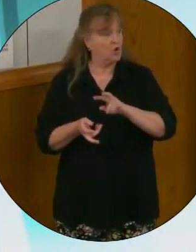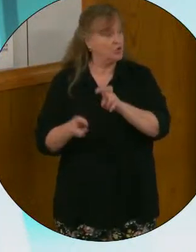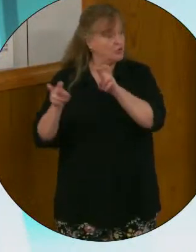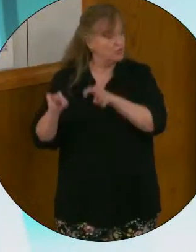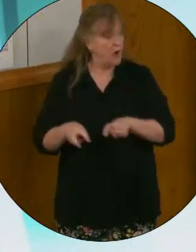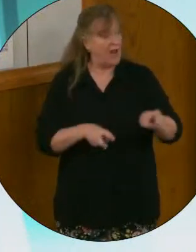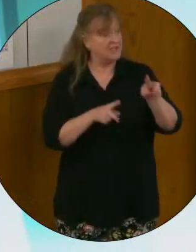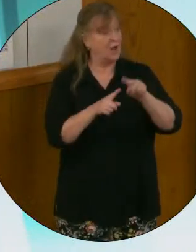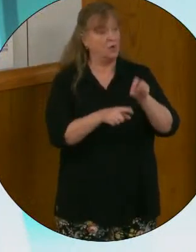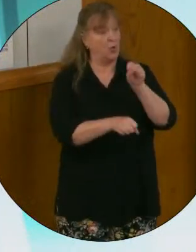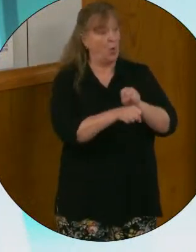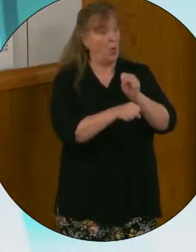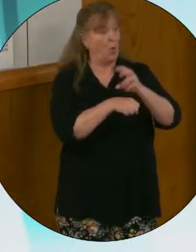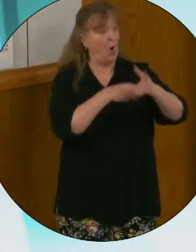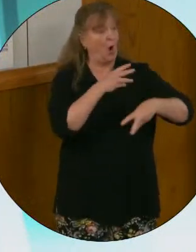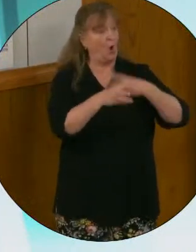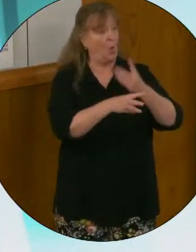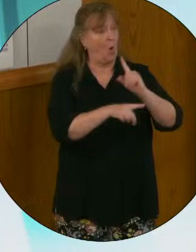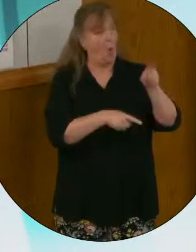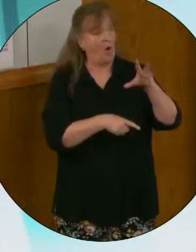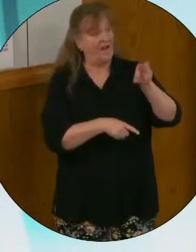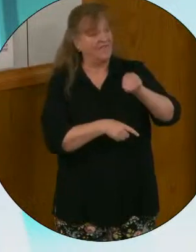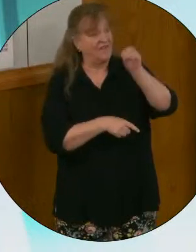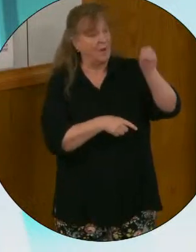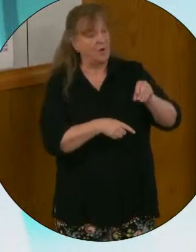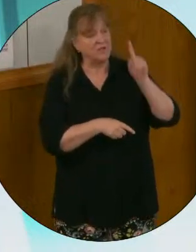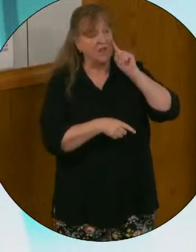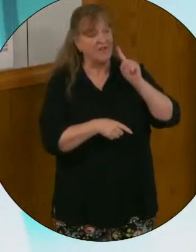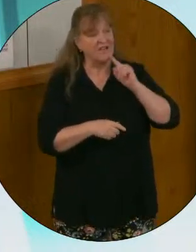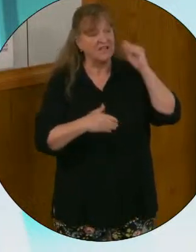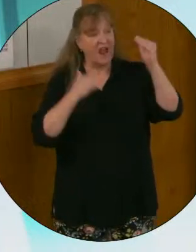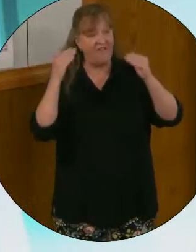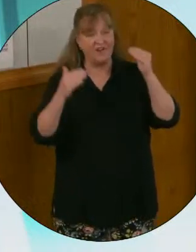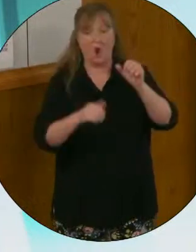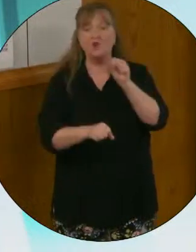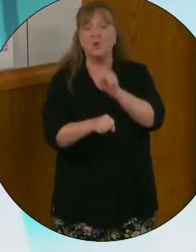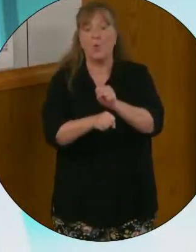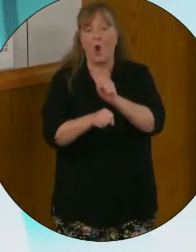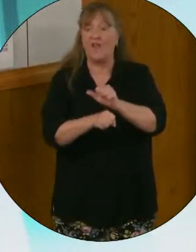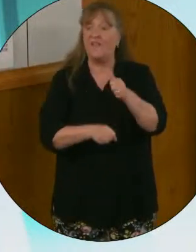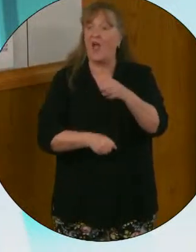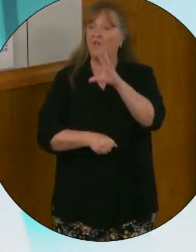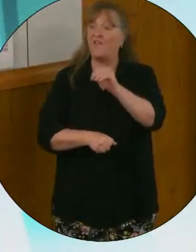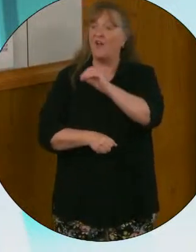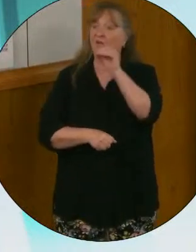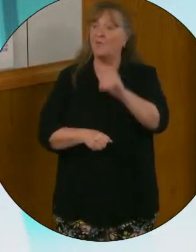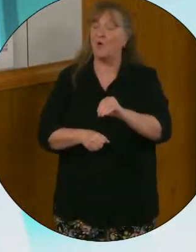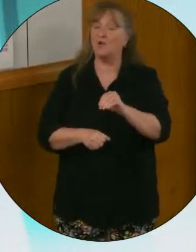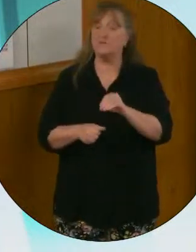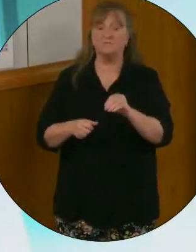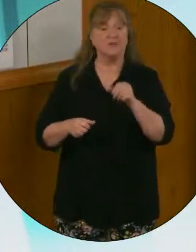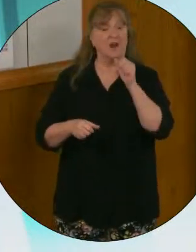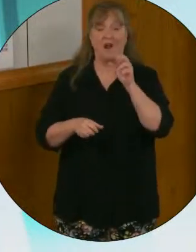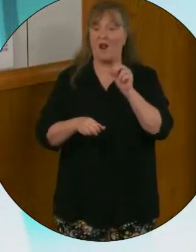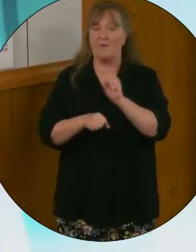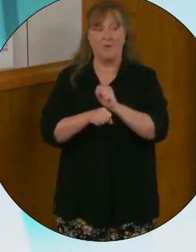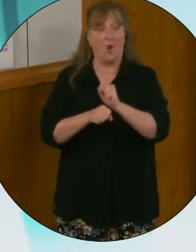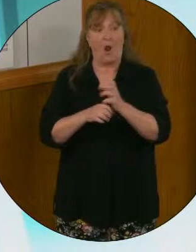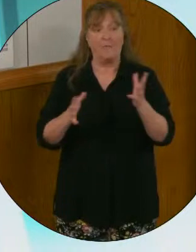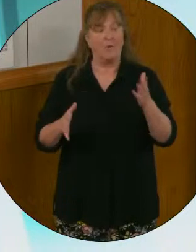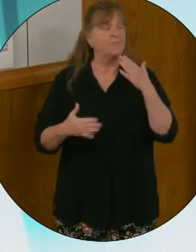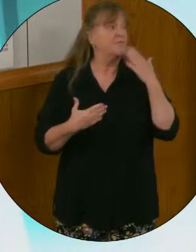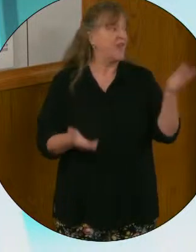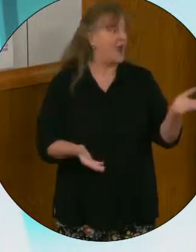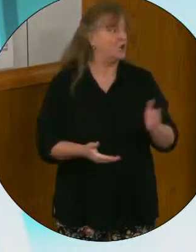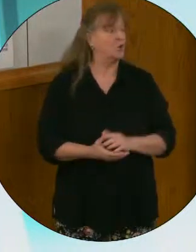a working world where only 50% of deaf adults work. The other 50% are employable for life.